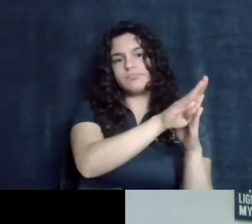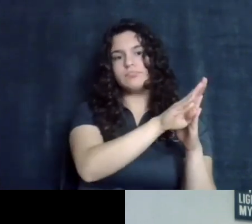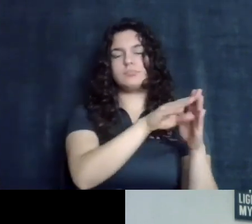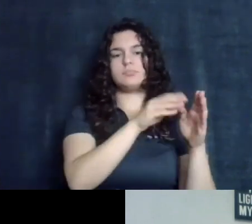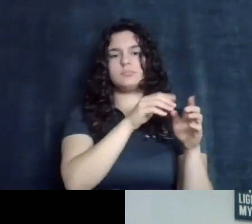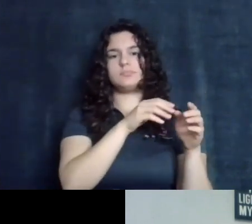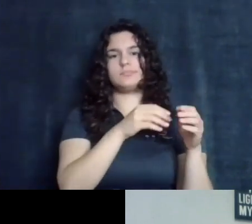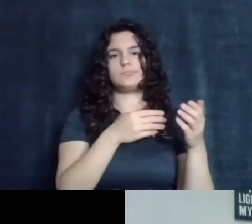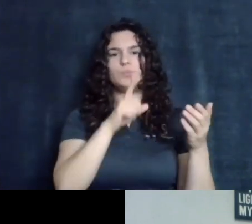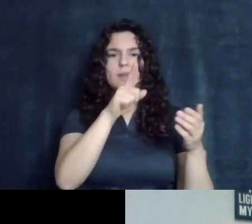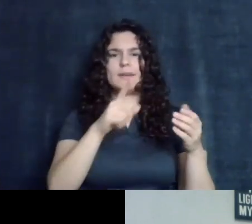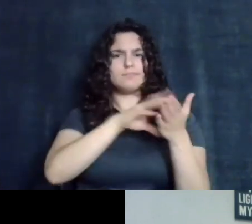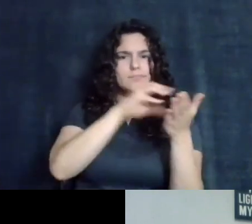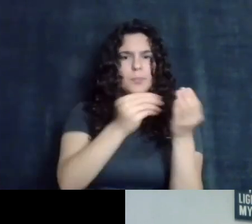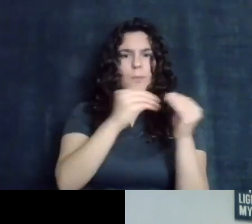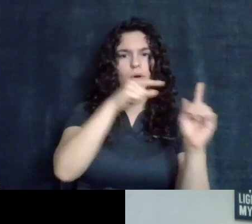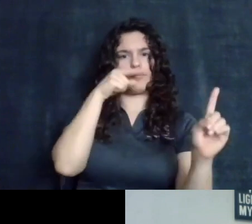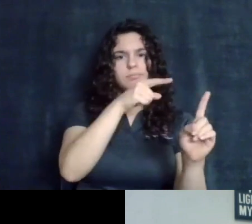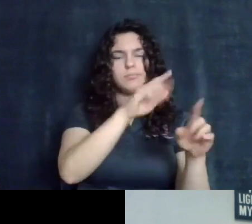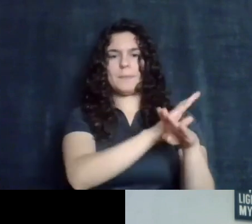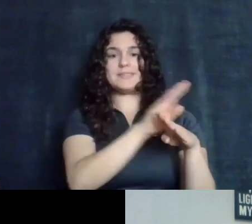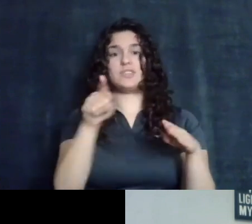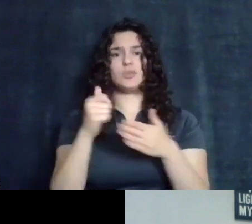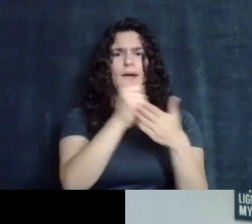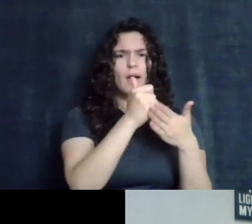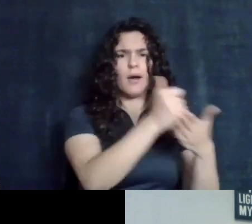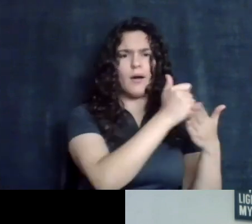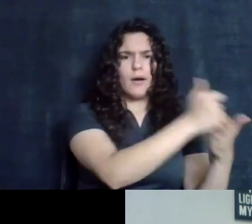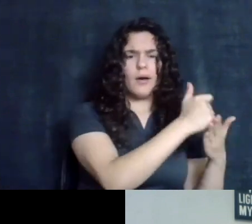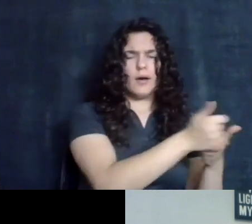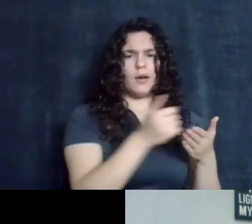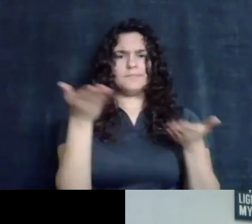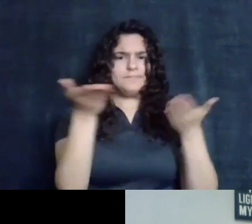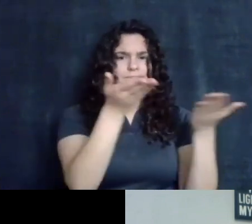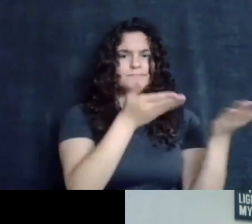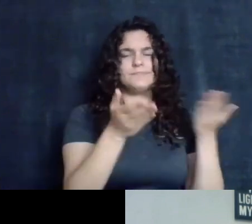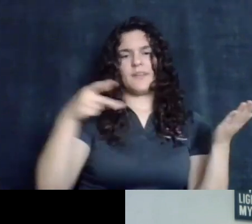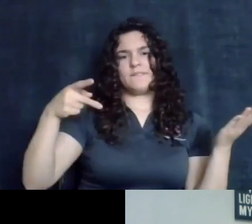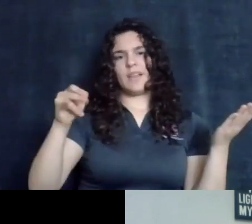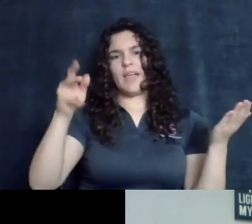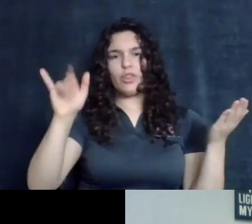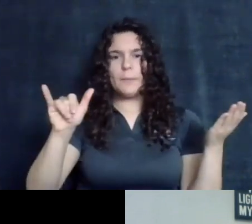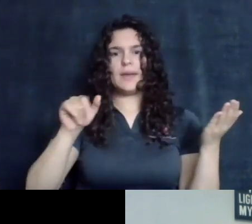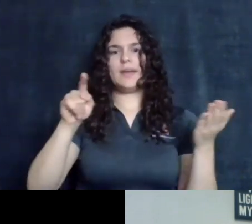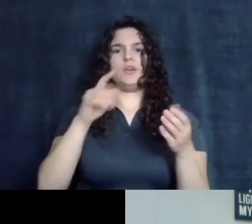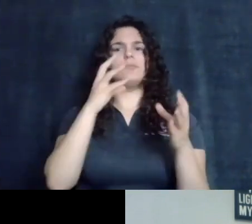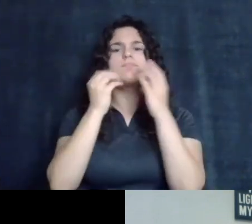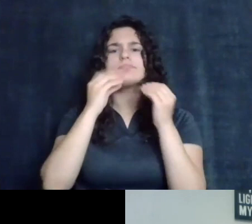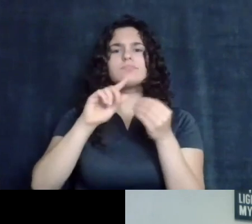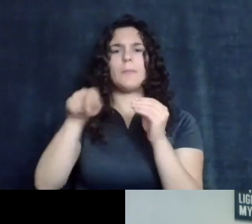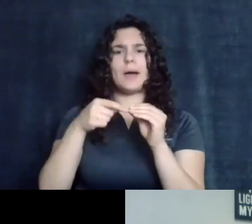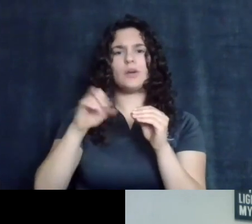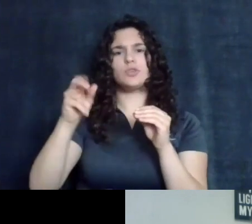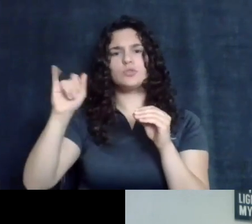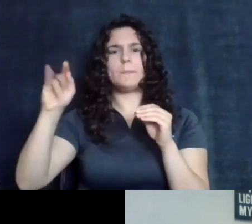field. You guys are doing philanthropy, you guys run social media pages, so you get that hands-on experience within that